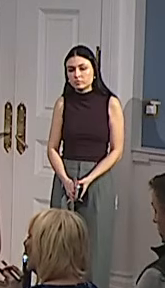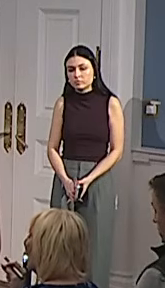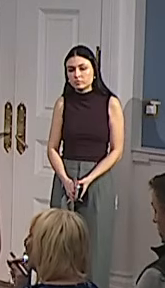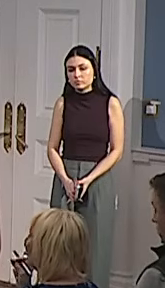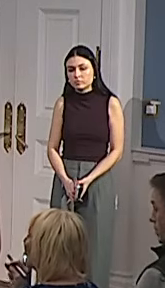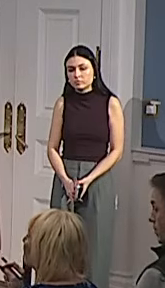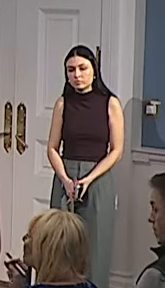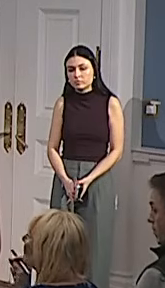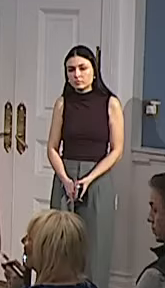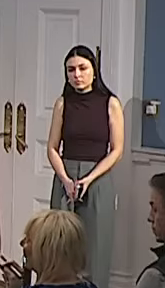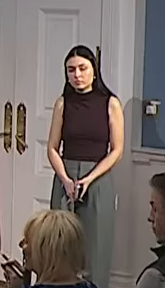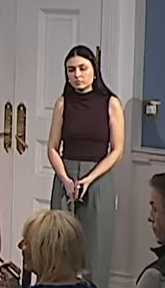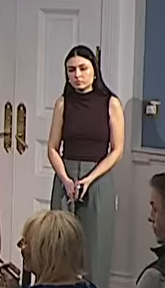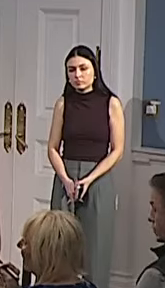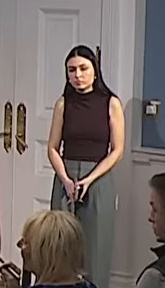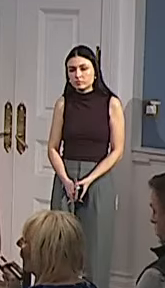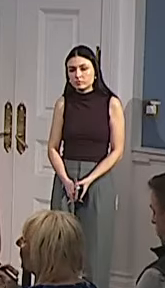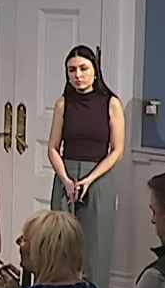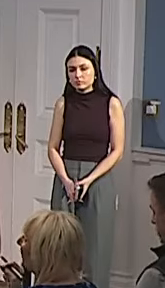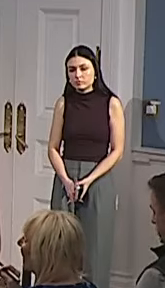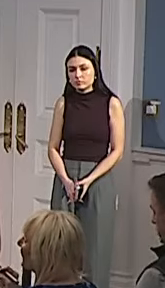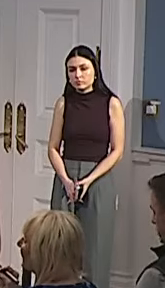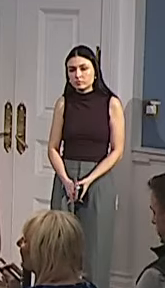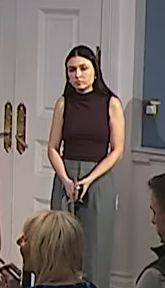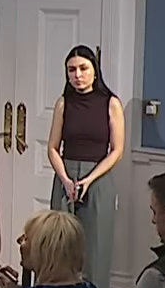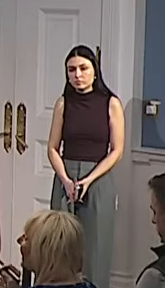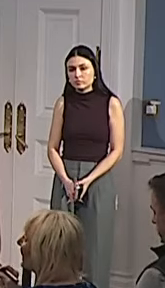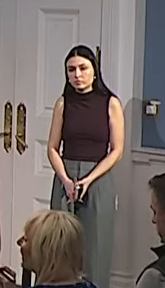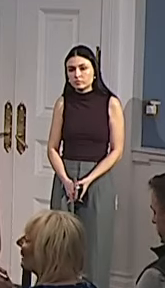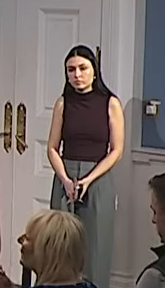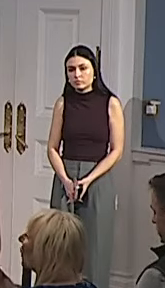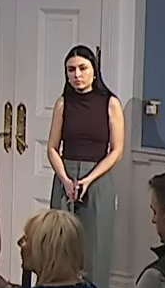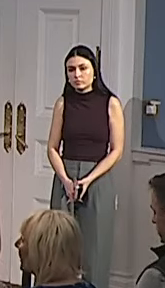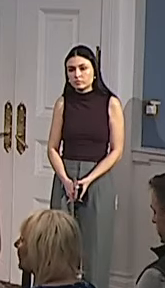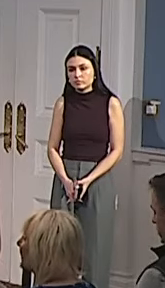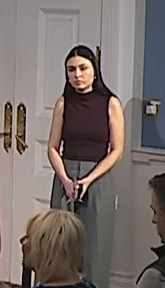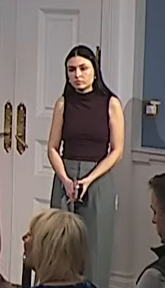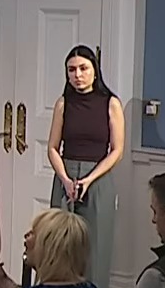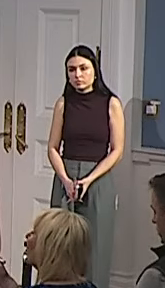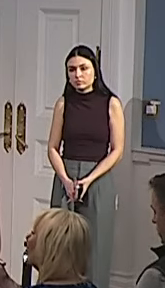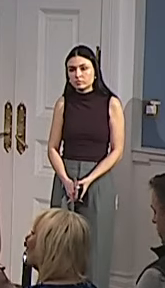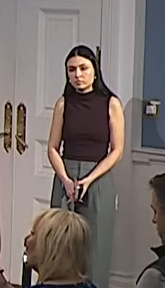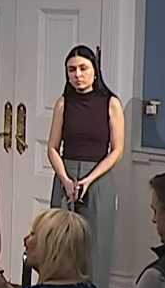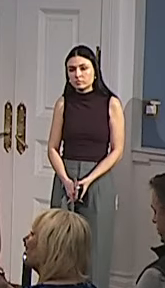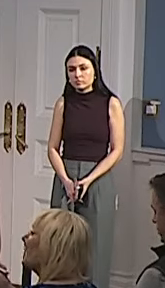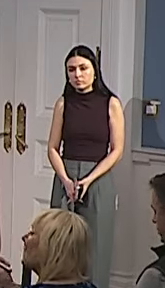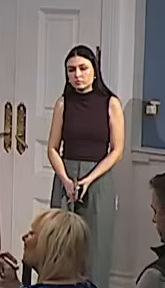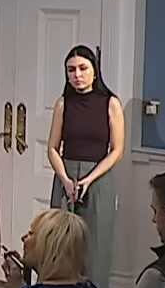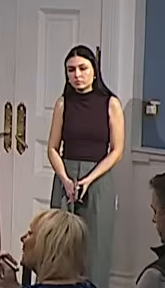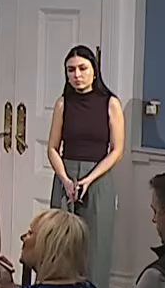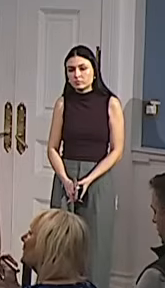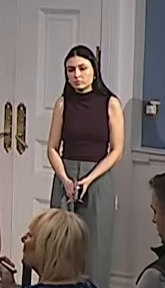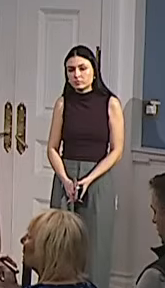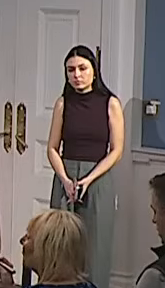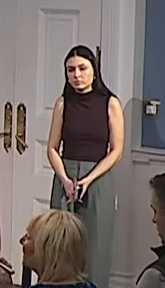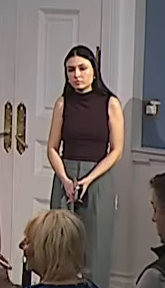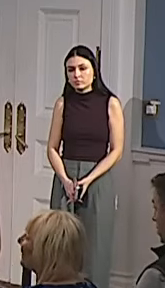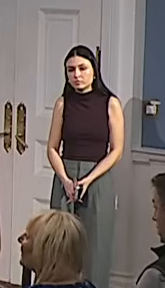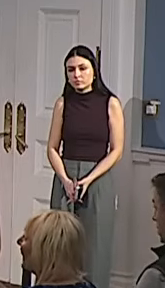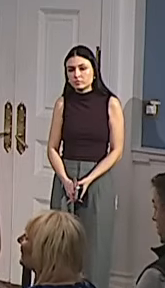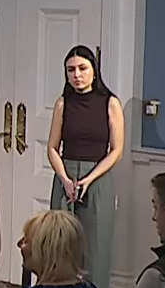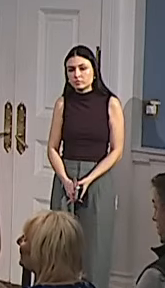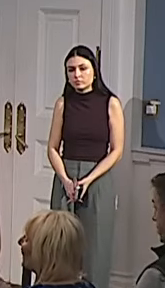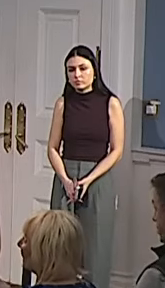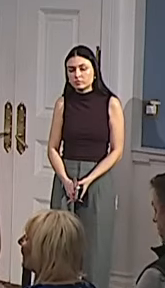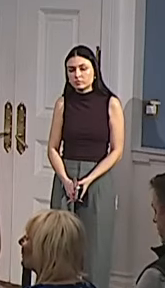budget. I know that you want to have Albany pass these tax hikes on corporations and on the wealthy, but if they refuse to do it,